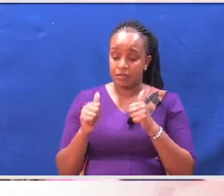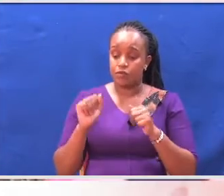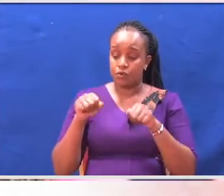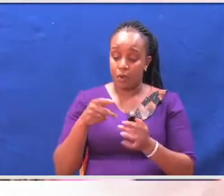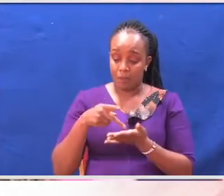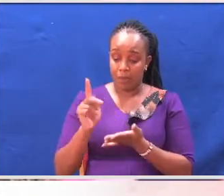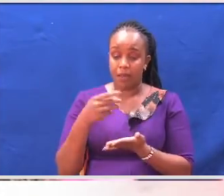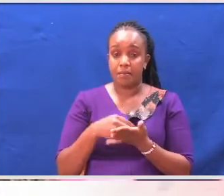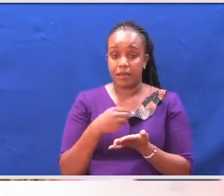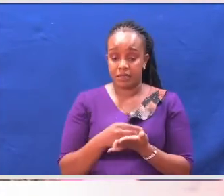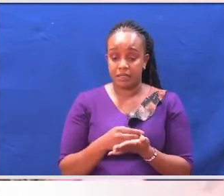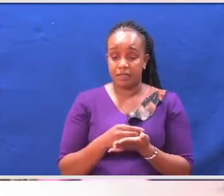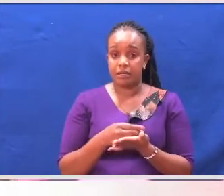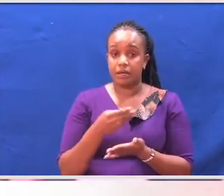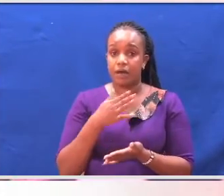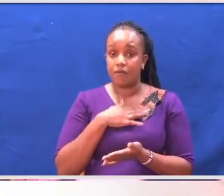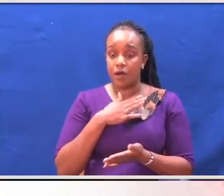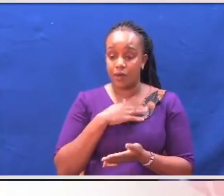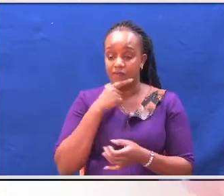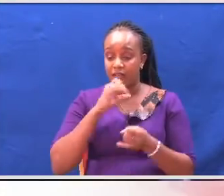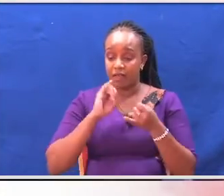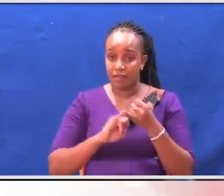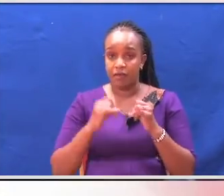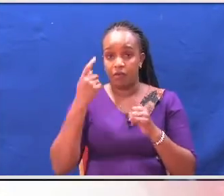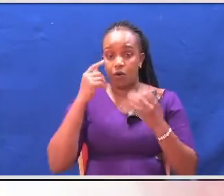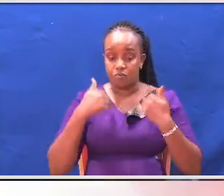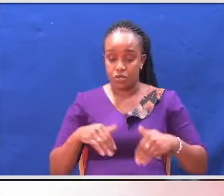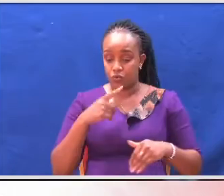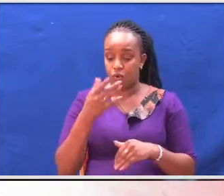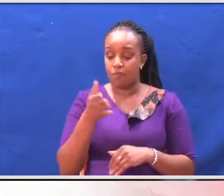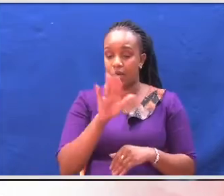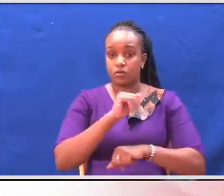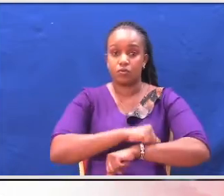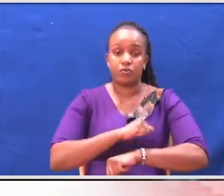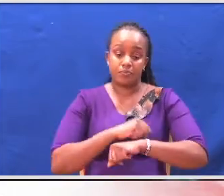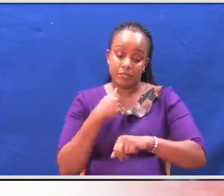hata mimi niende shule kwa sababu sijaenda shule bado. Sasa ni ile nakaa hapa nikisema okay